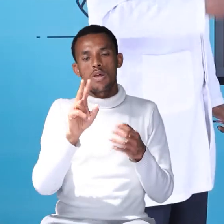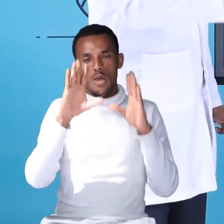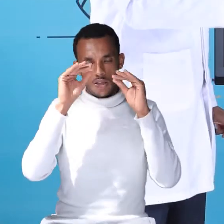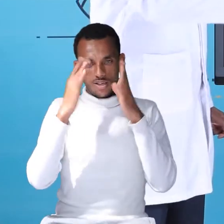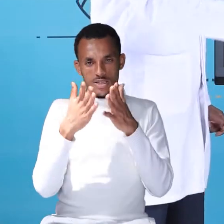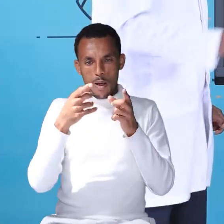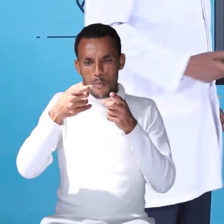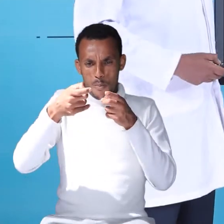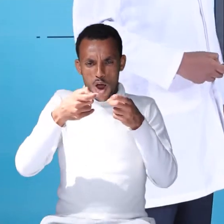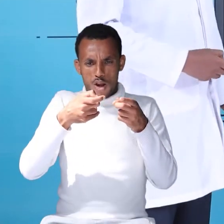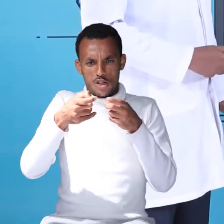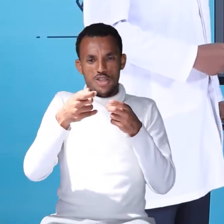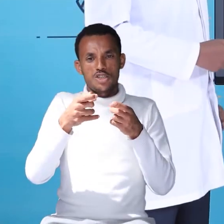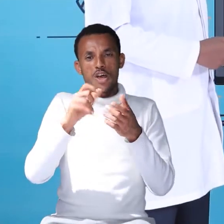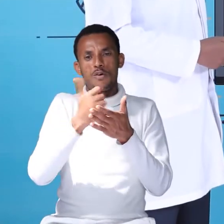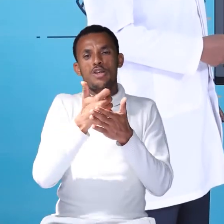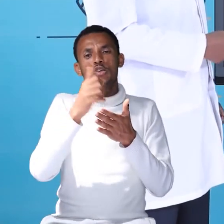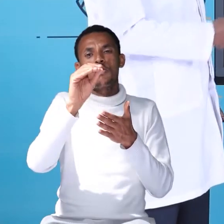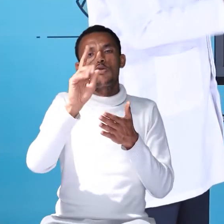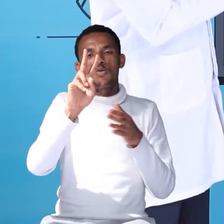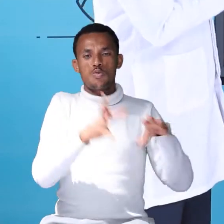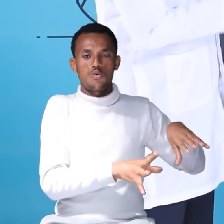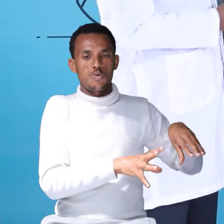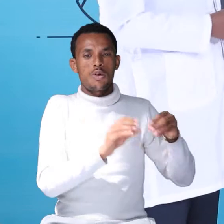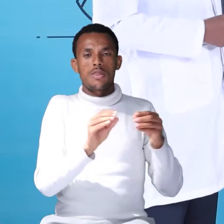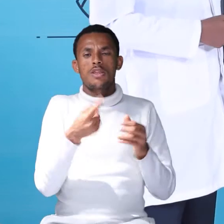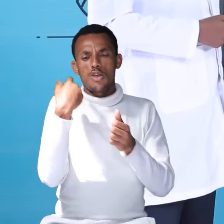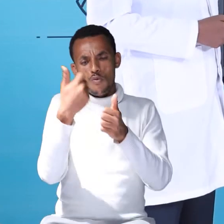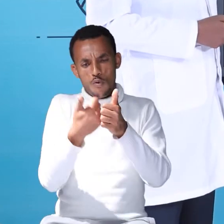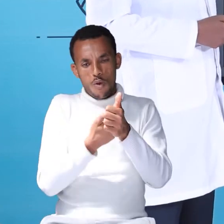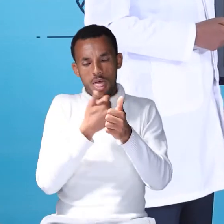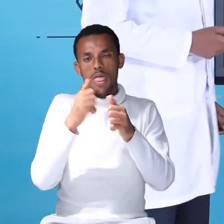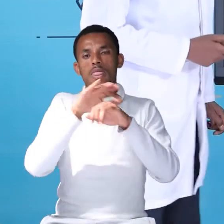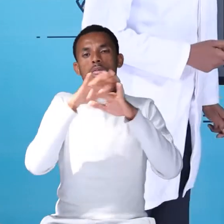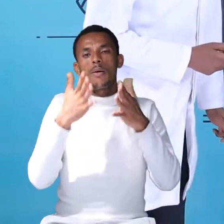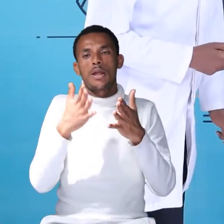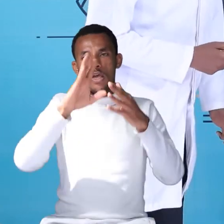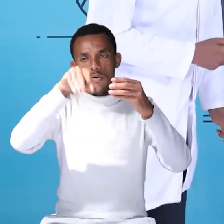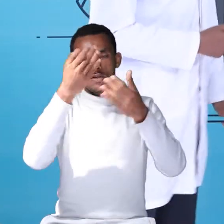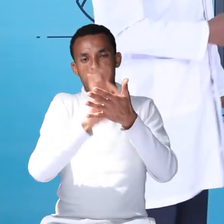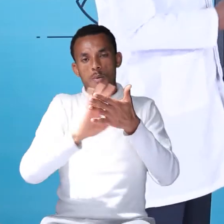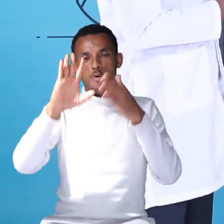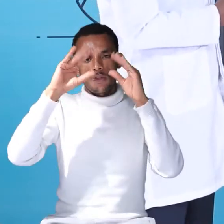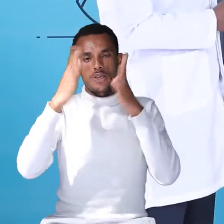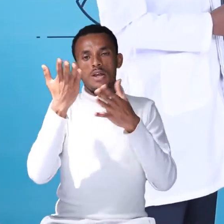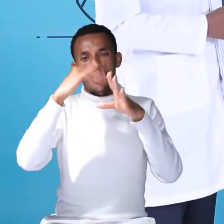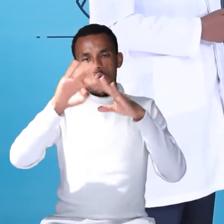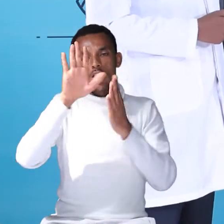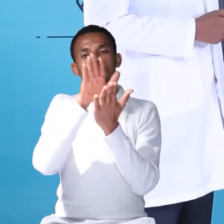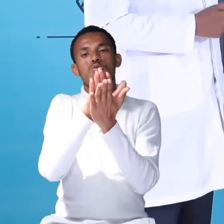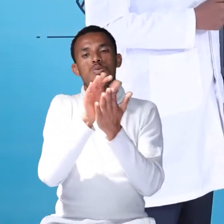teacher manages an average of 52 students. The following table gives the number of teachers in a given